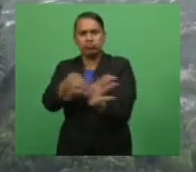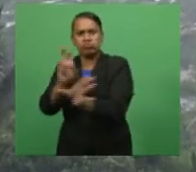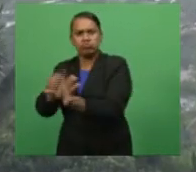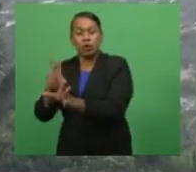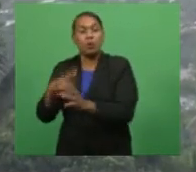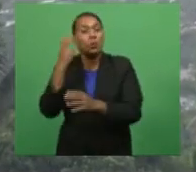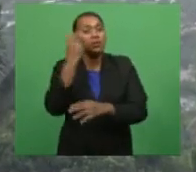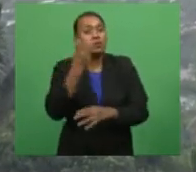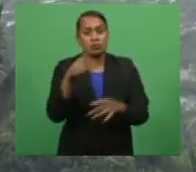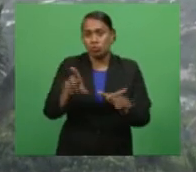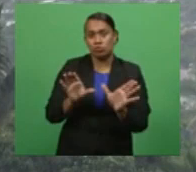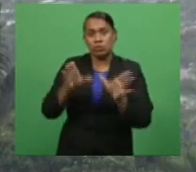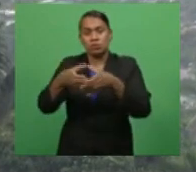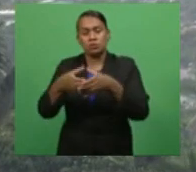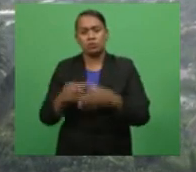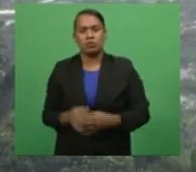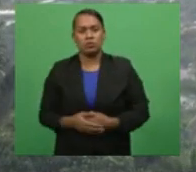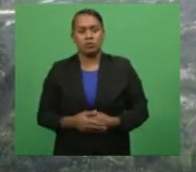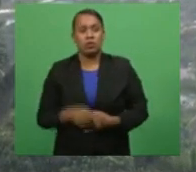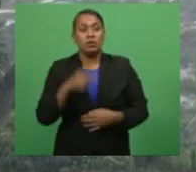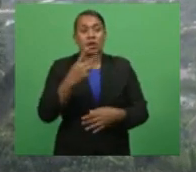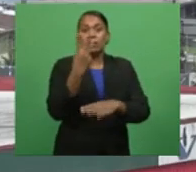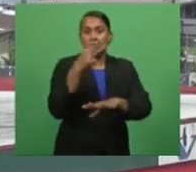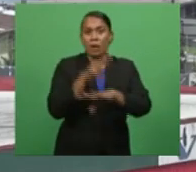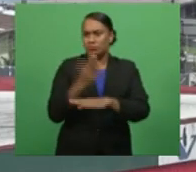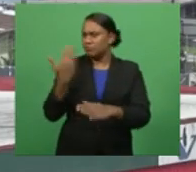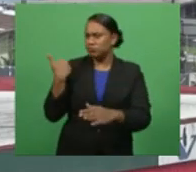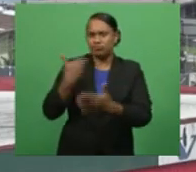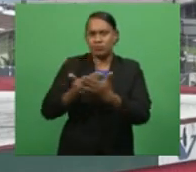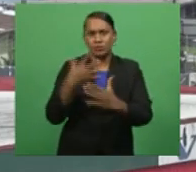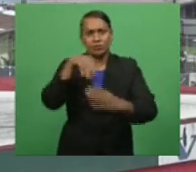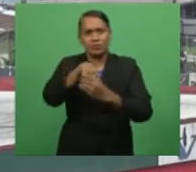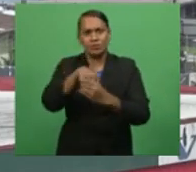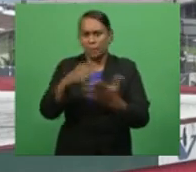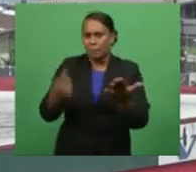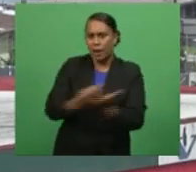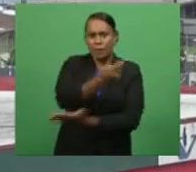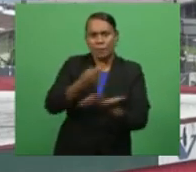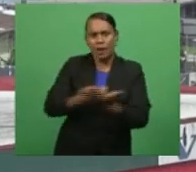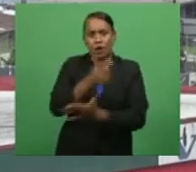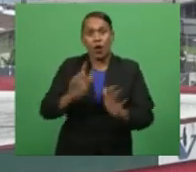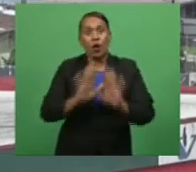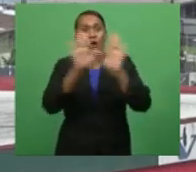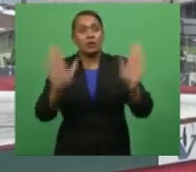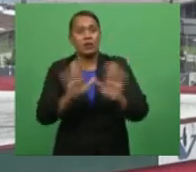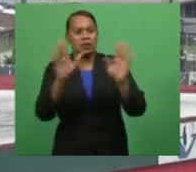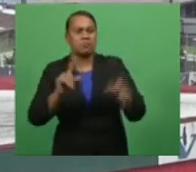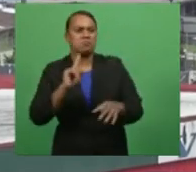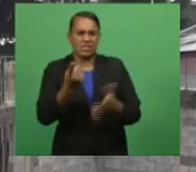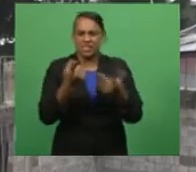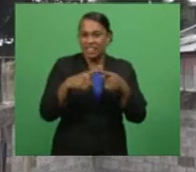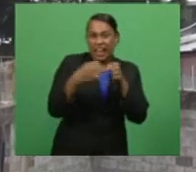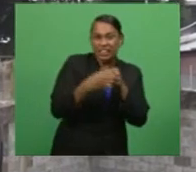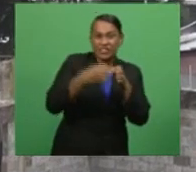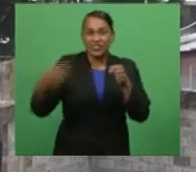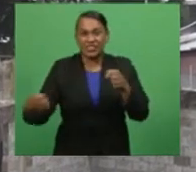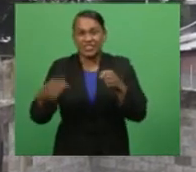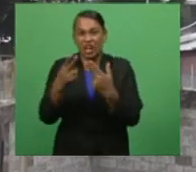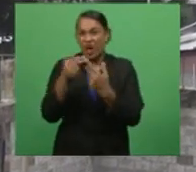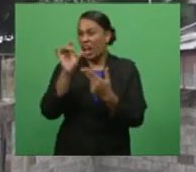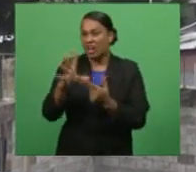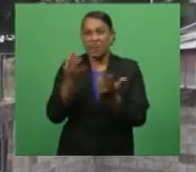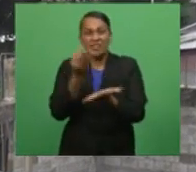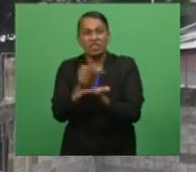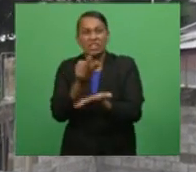assistance include 3 months loan repayment holiday, extension of loan repayment without fees and interest-only repayment.